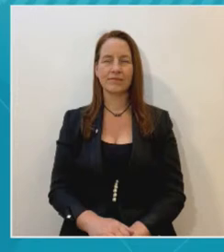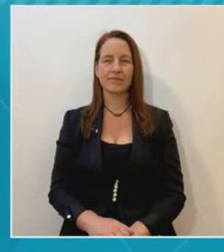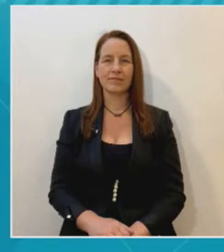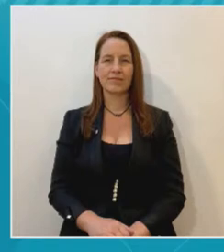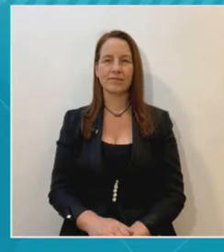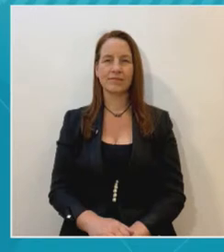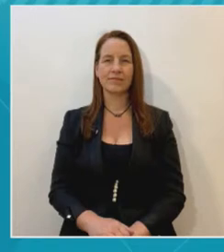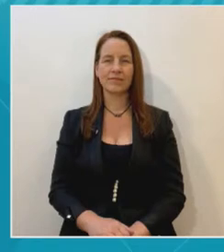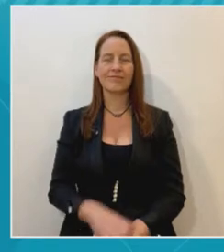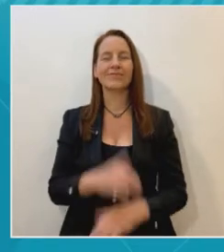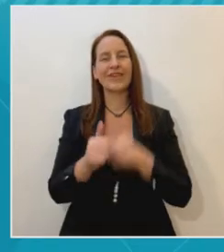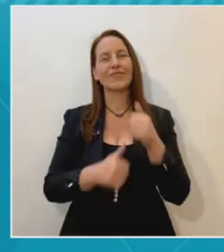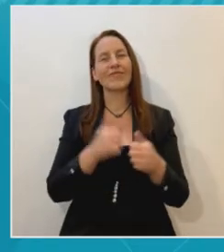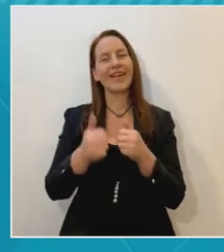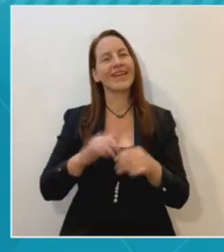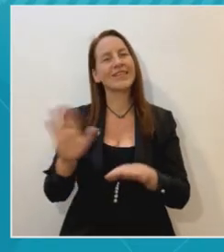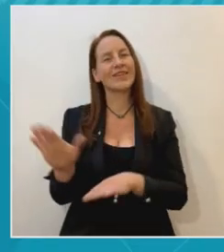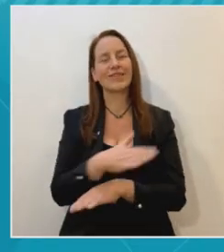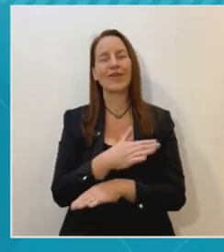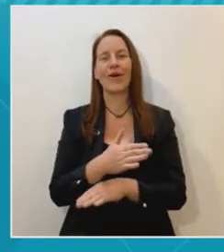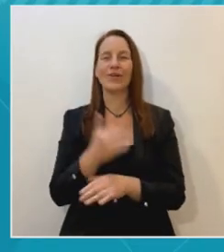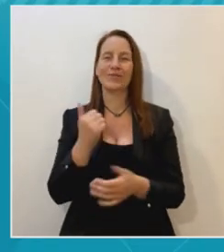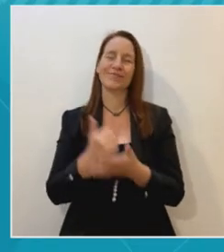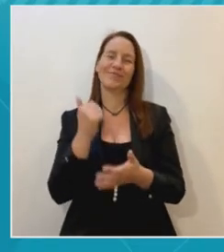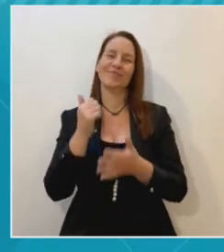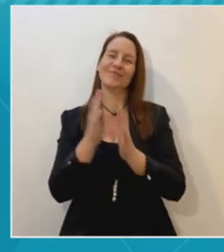Congratulations, all of you.